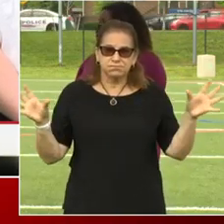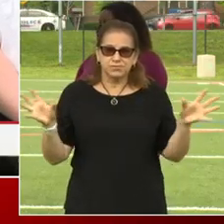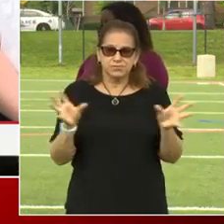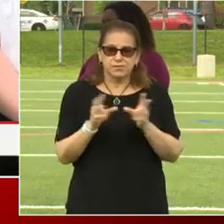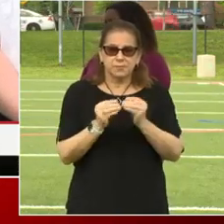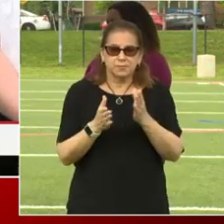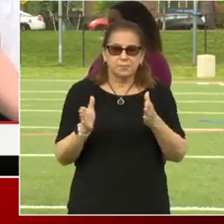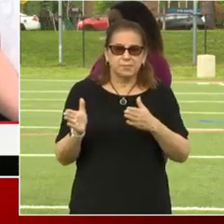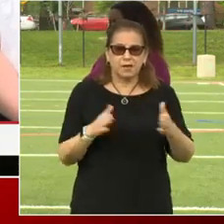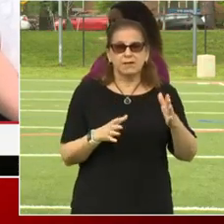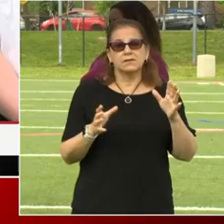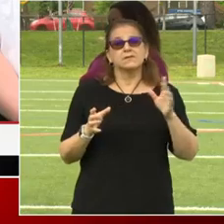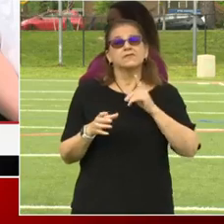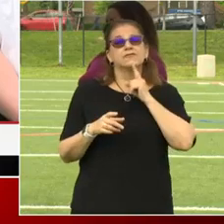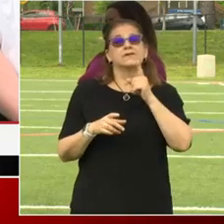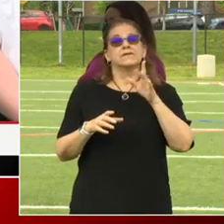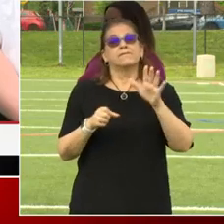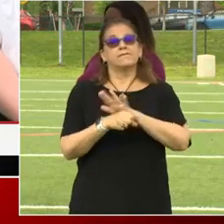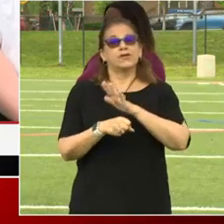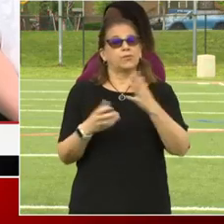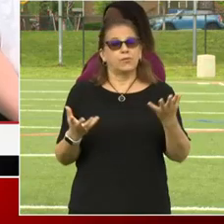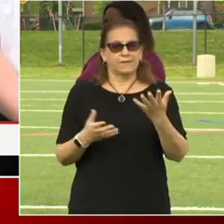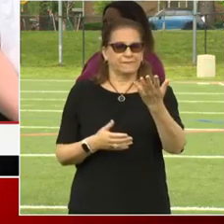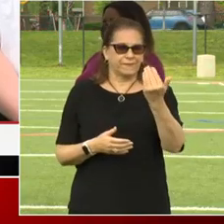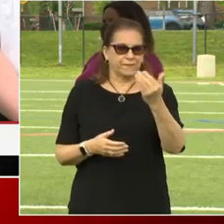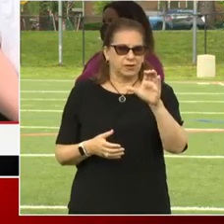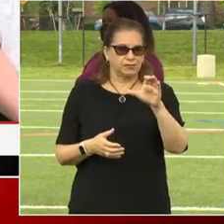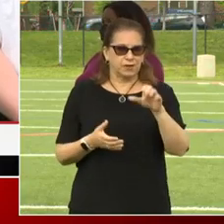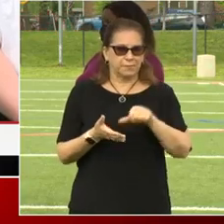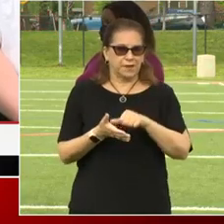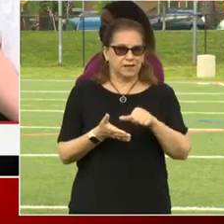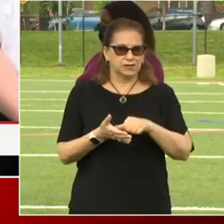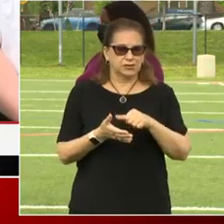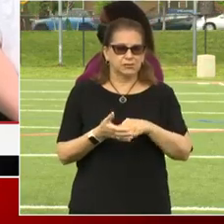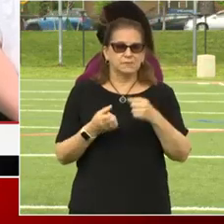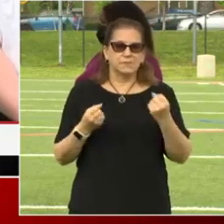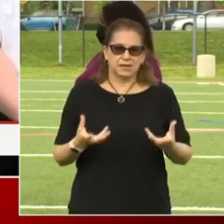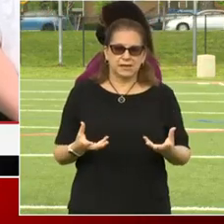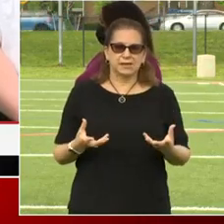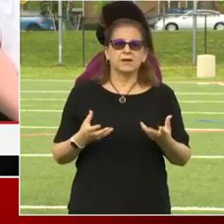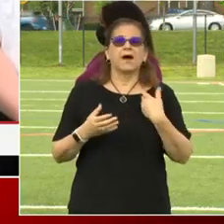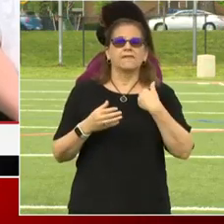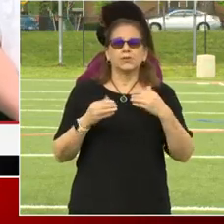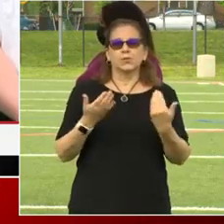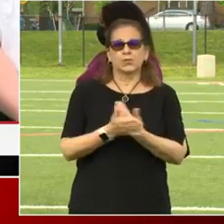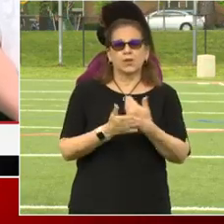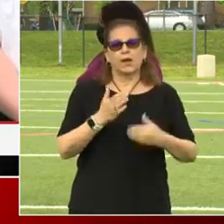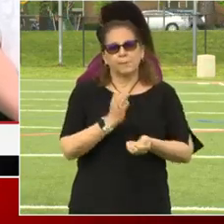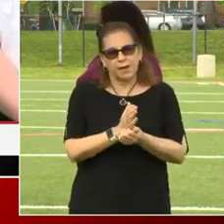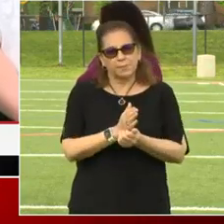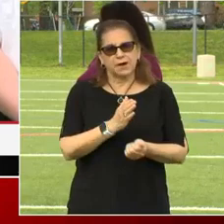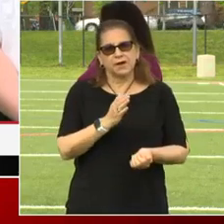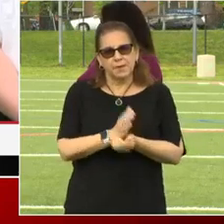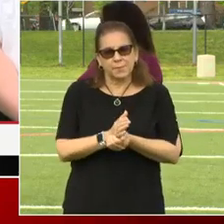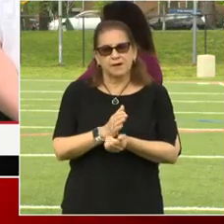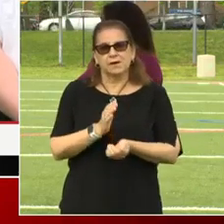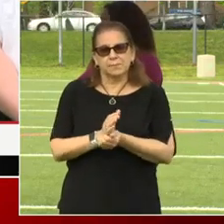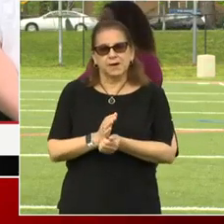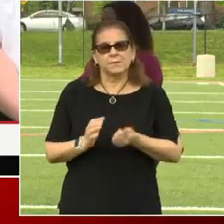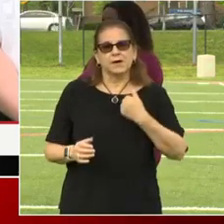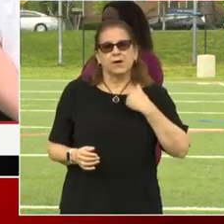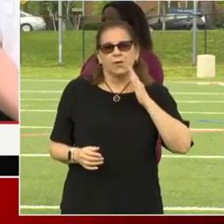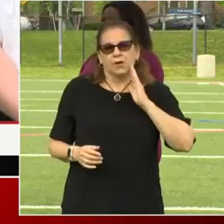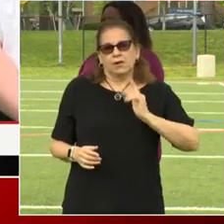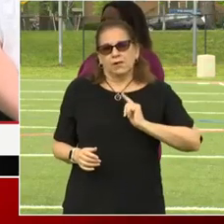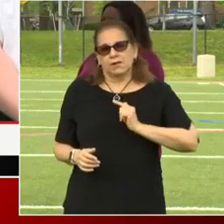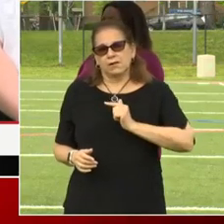1,500 pages. It's on non-consent because there will be some amendments, and we will try to circulate those amendments this afternoon. I